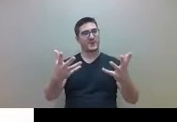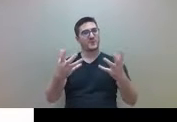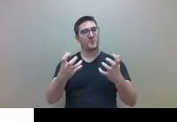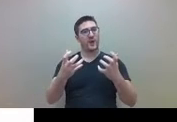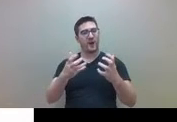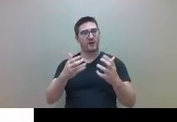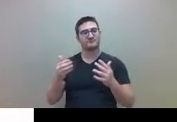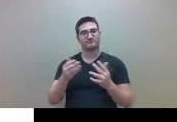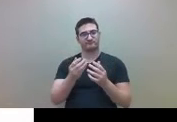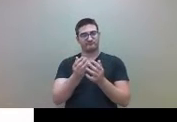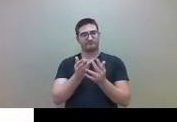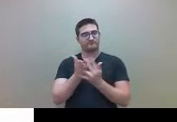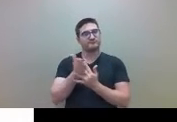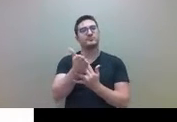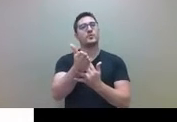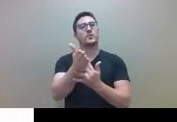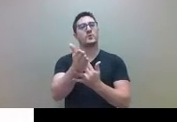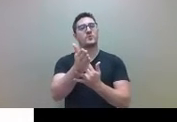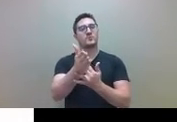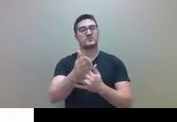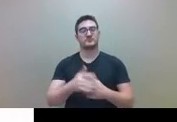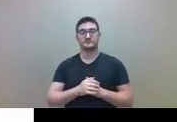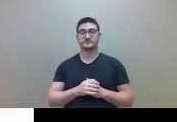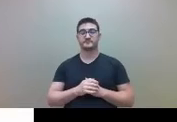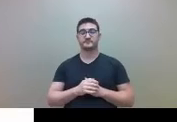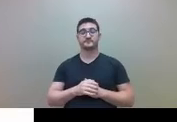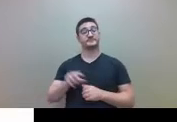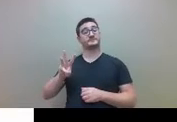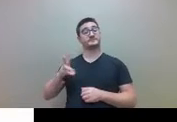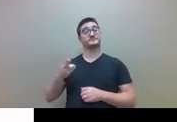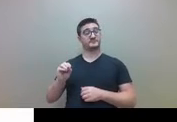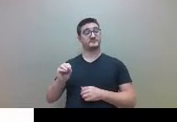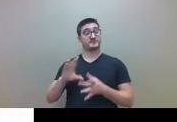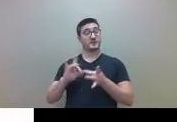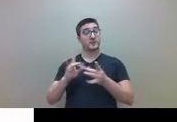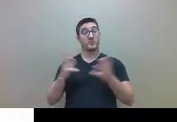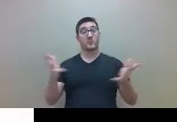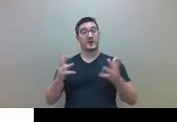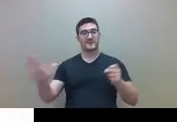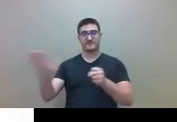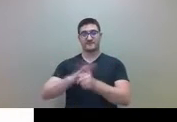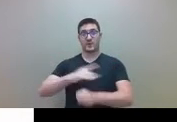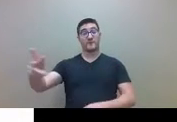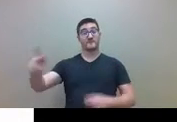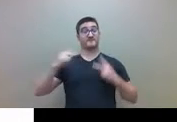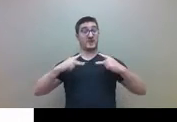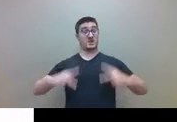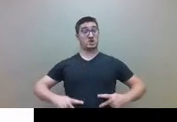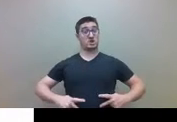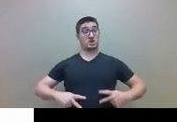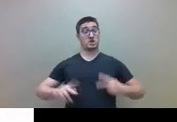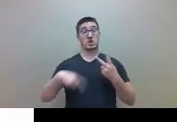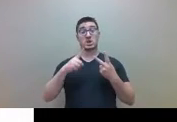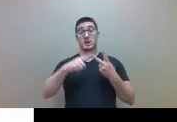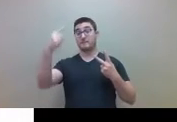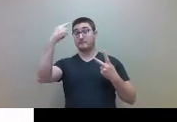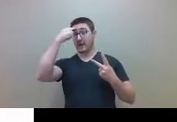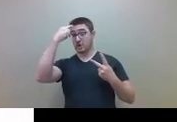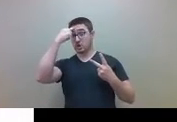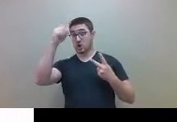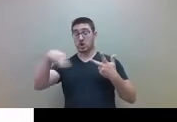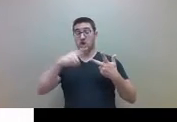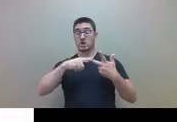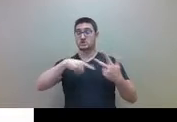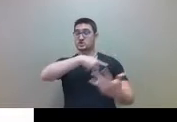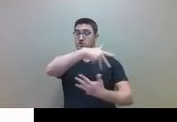WHO again states that it's a state of complete physical, mental, and social well-being, and not merely